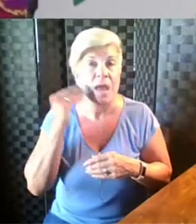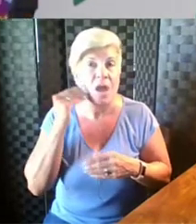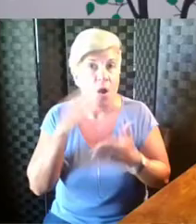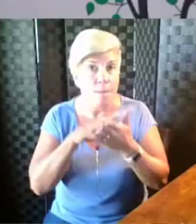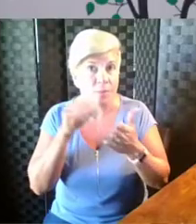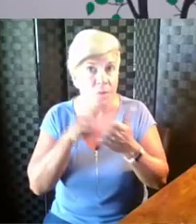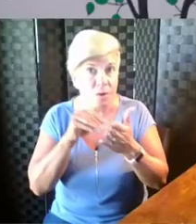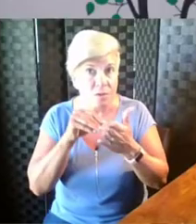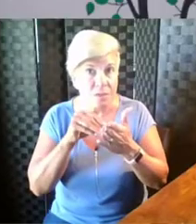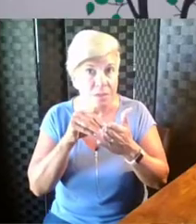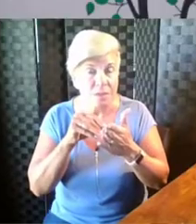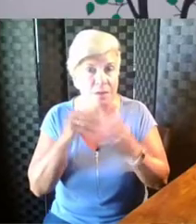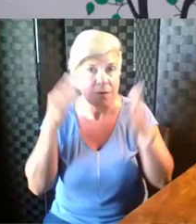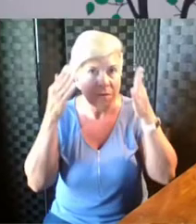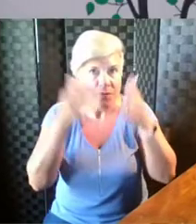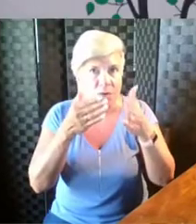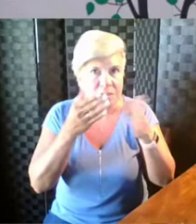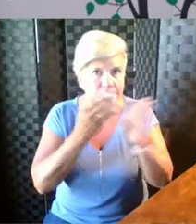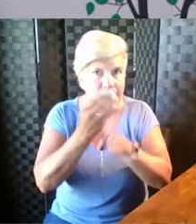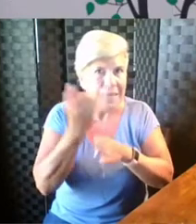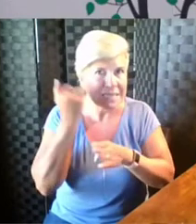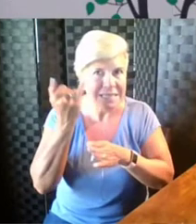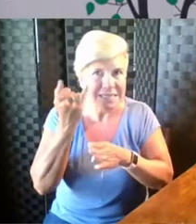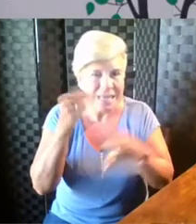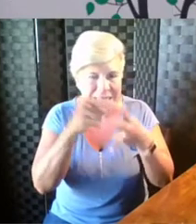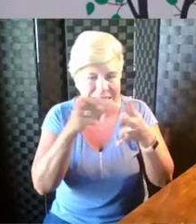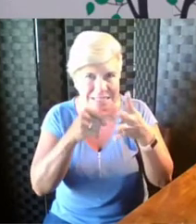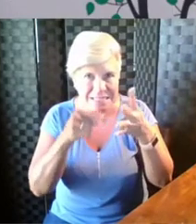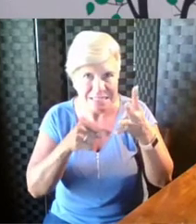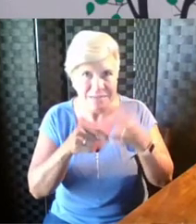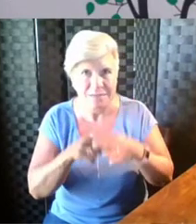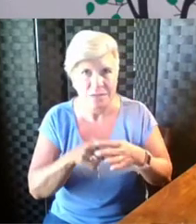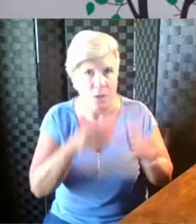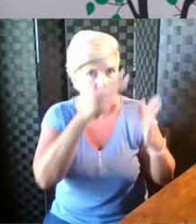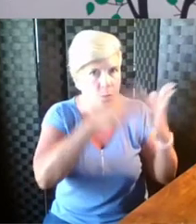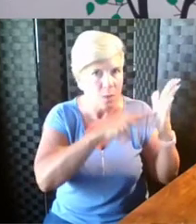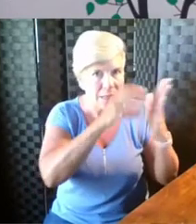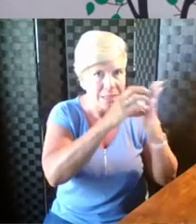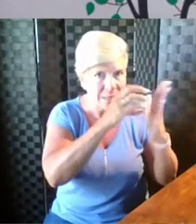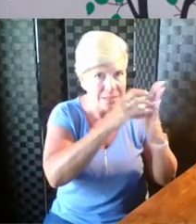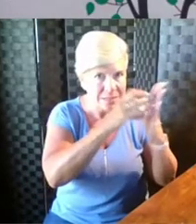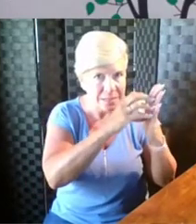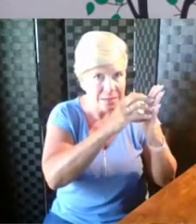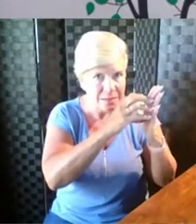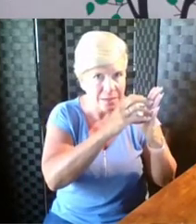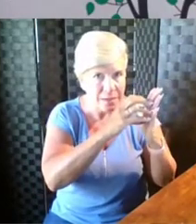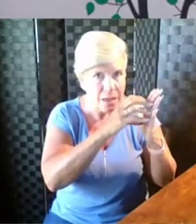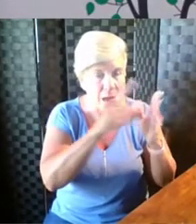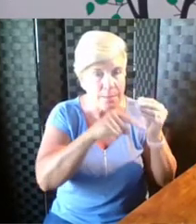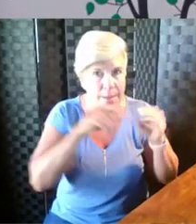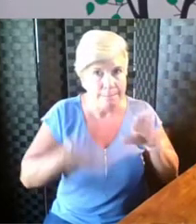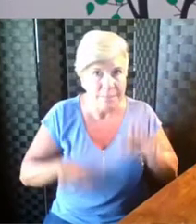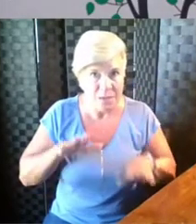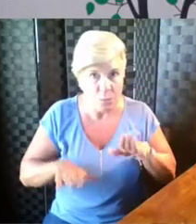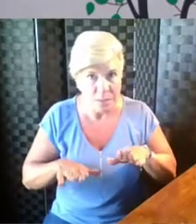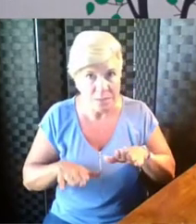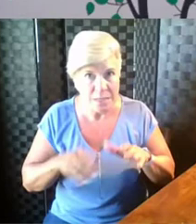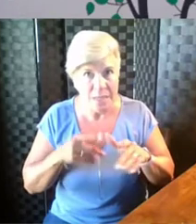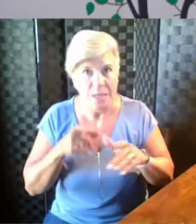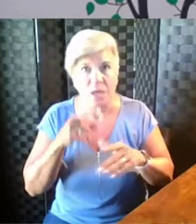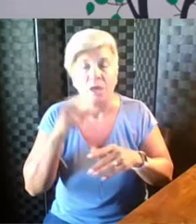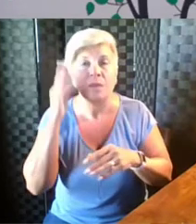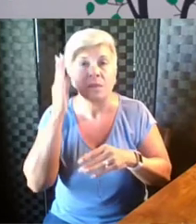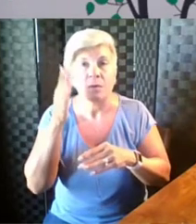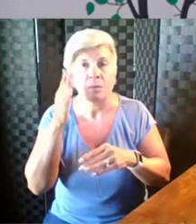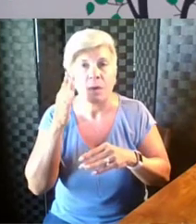at-home learning, you're going to be focusing on main idea and key details. You're going to read this informational passage about penguins. You